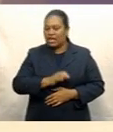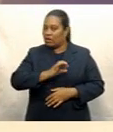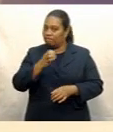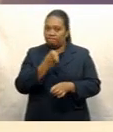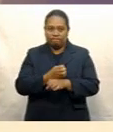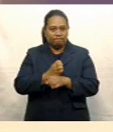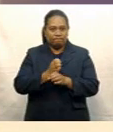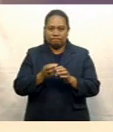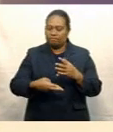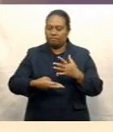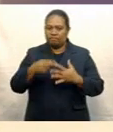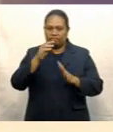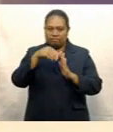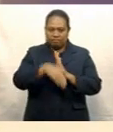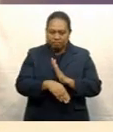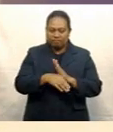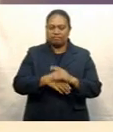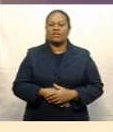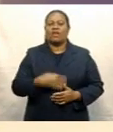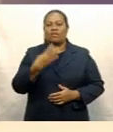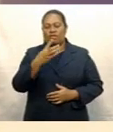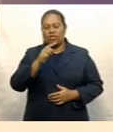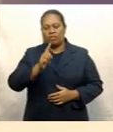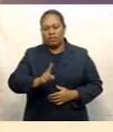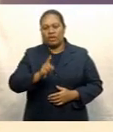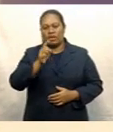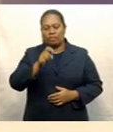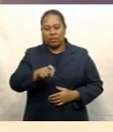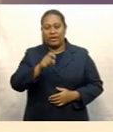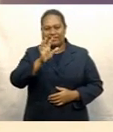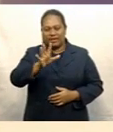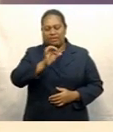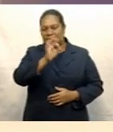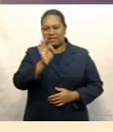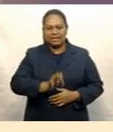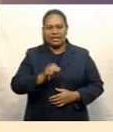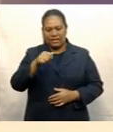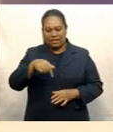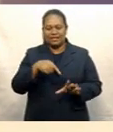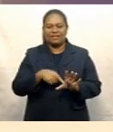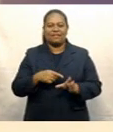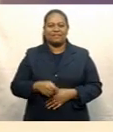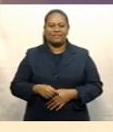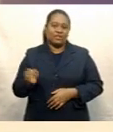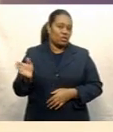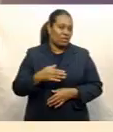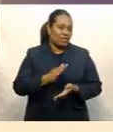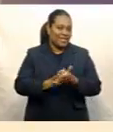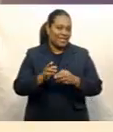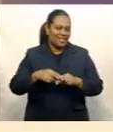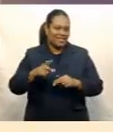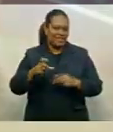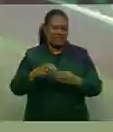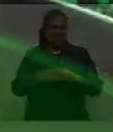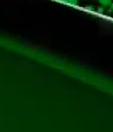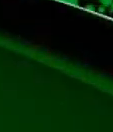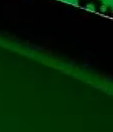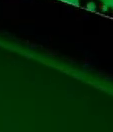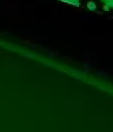rate to fall to 4.5% in 2021. That's all from HFC Bank,